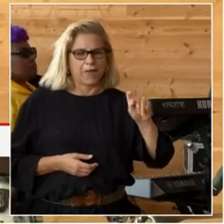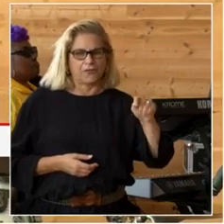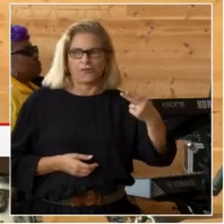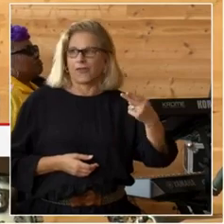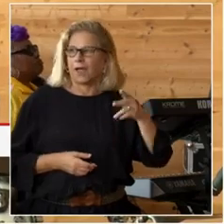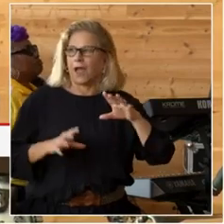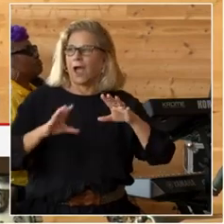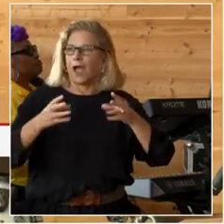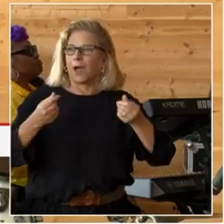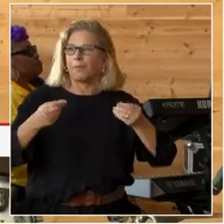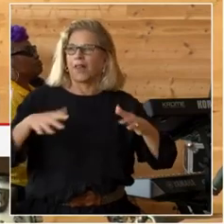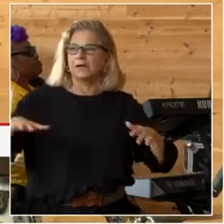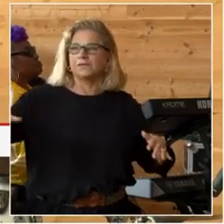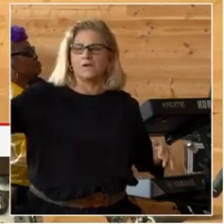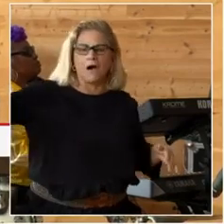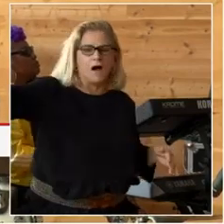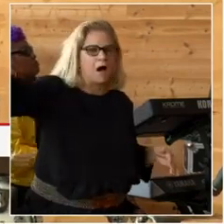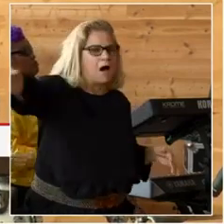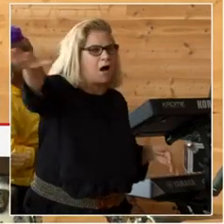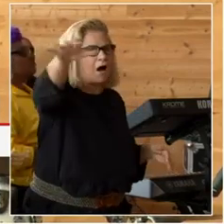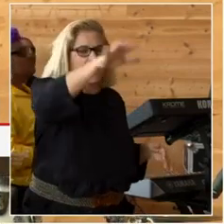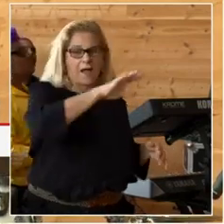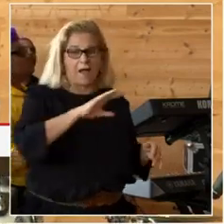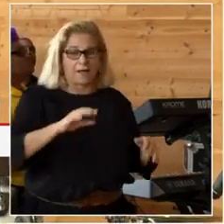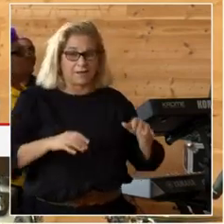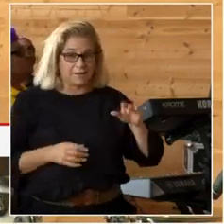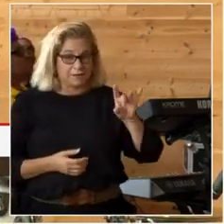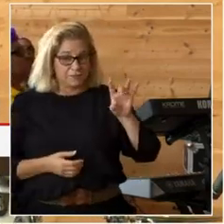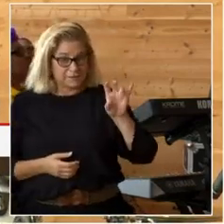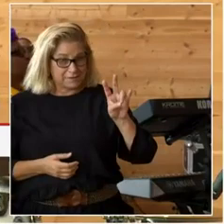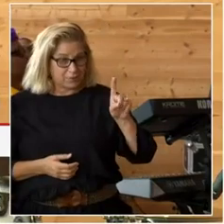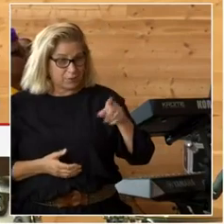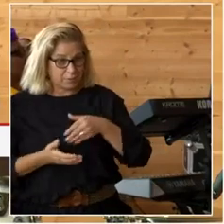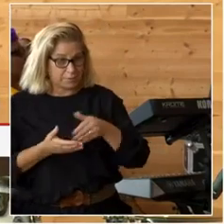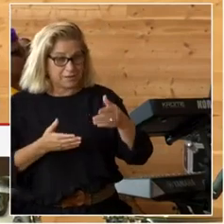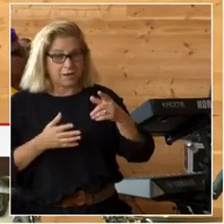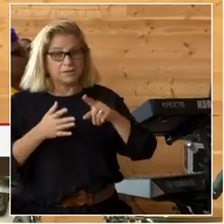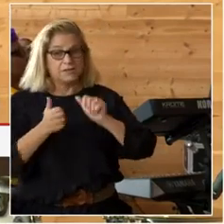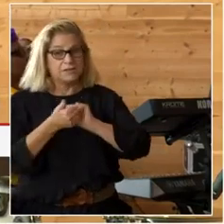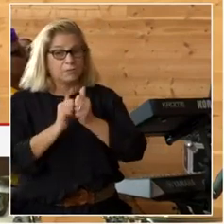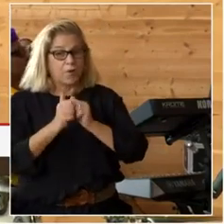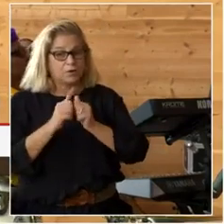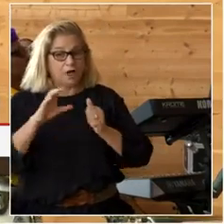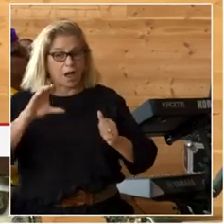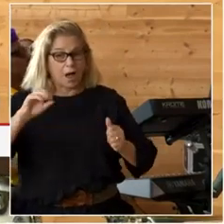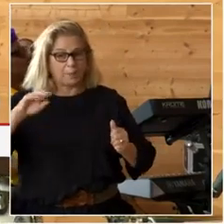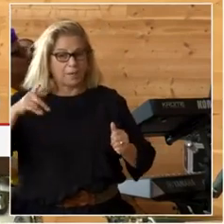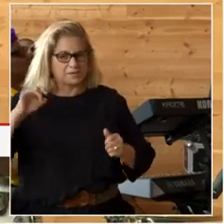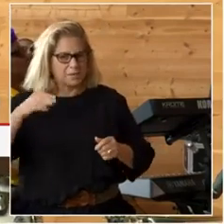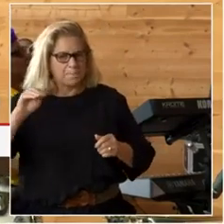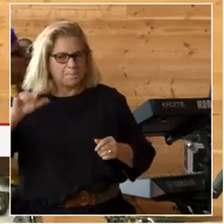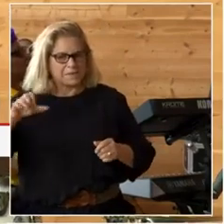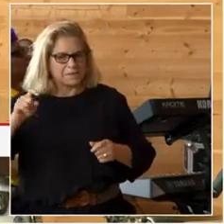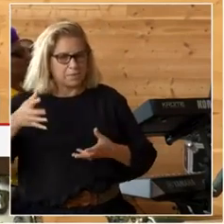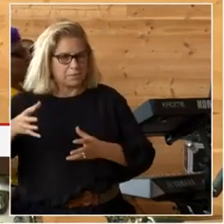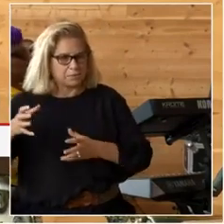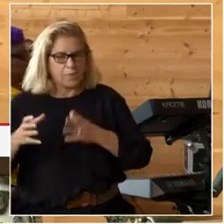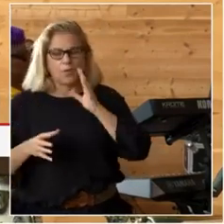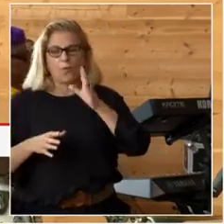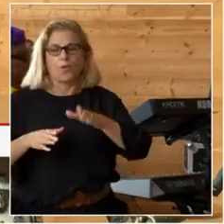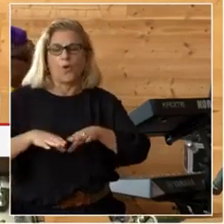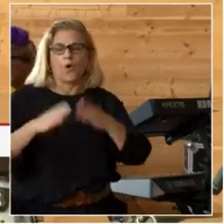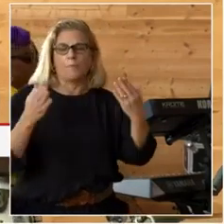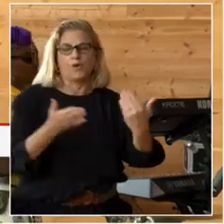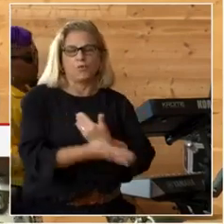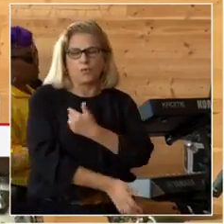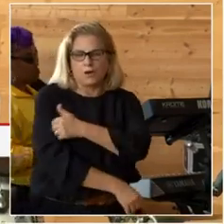In 2025, we'll open a new hospital. There are already hundreds of Ward 8 residents who are going to